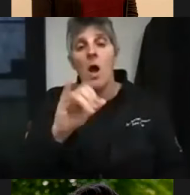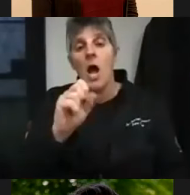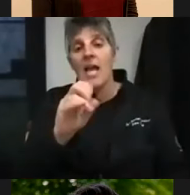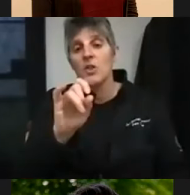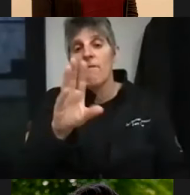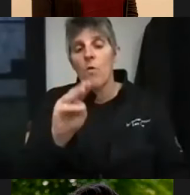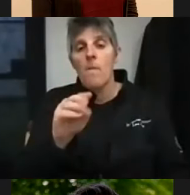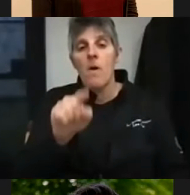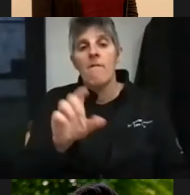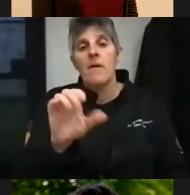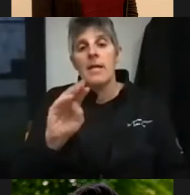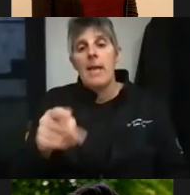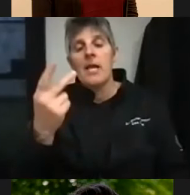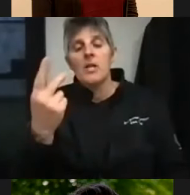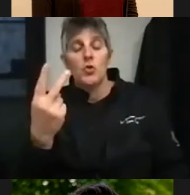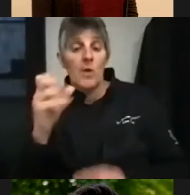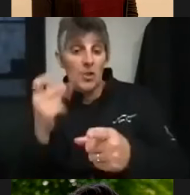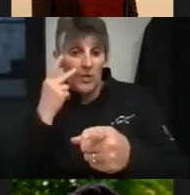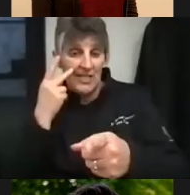CAMK2. As you can see,